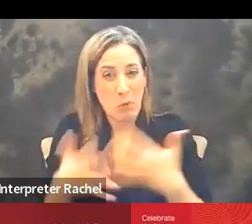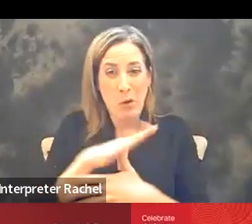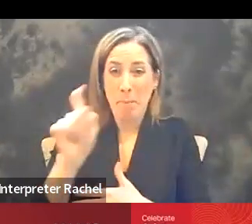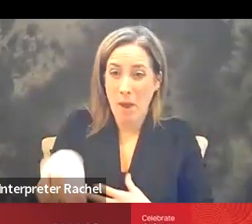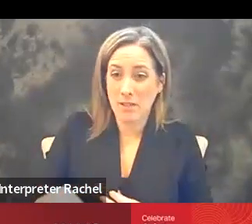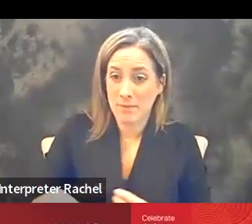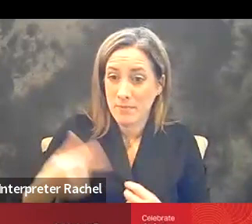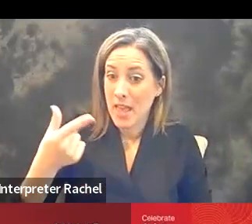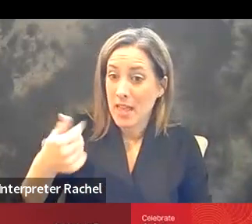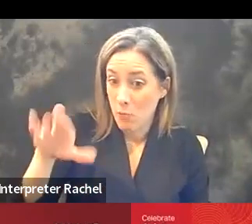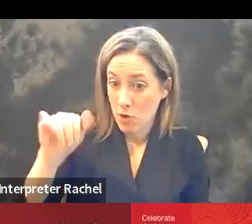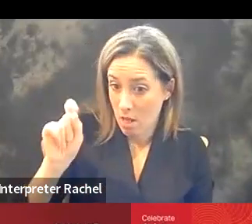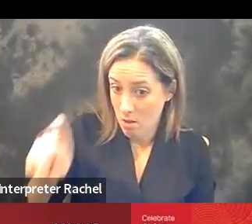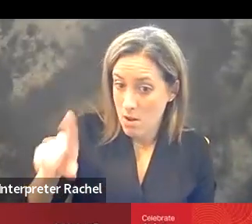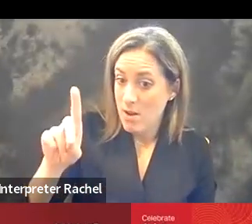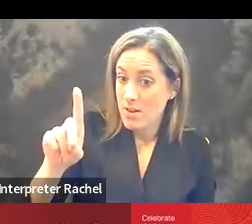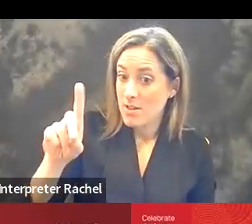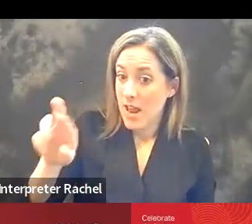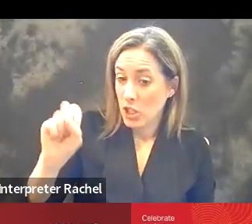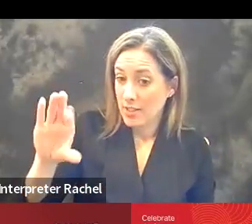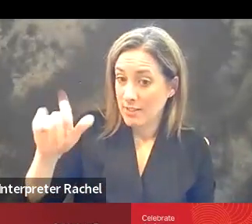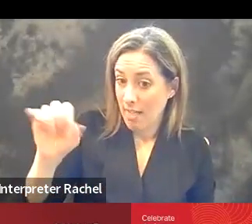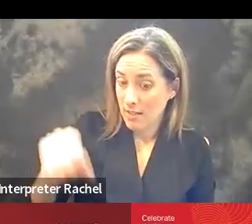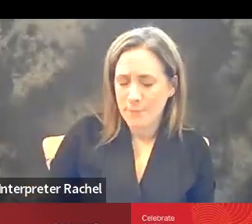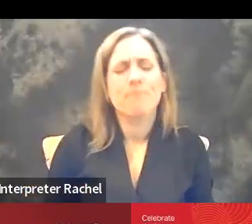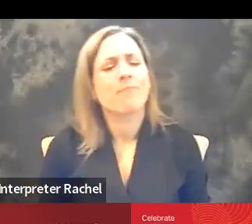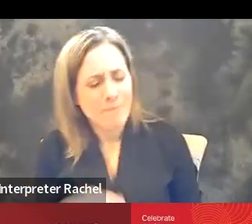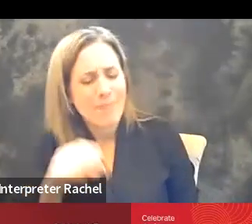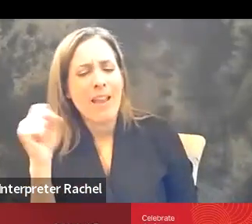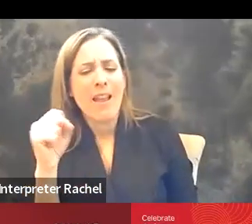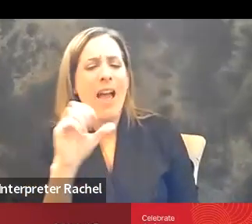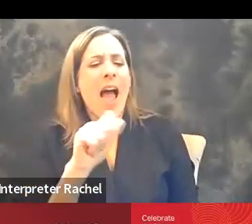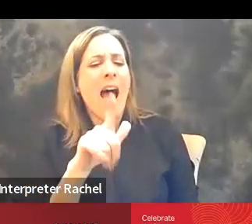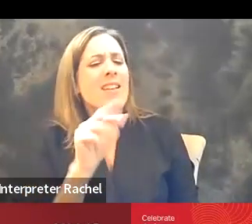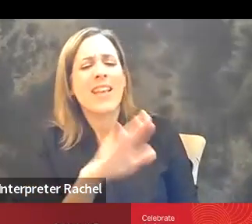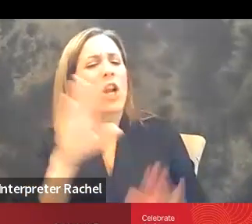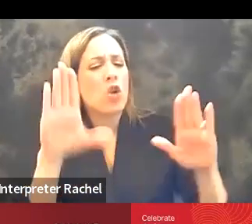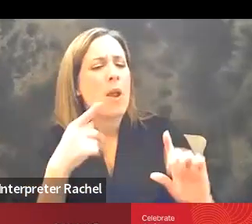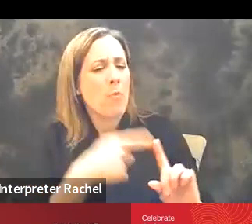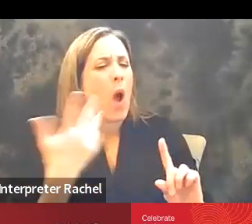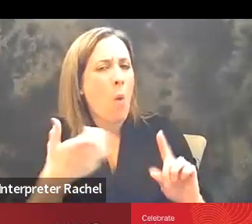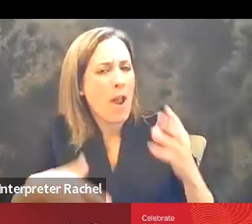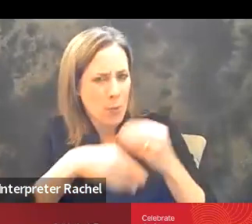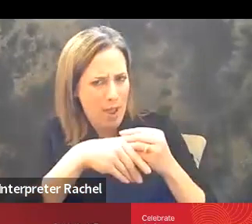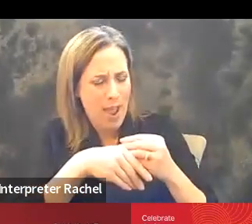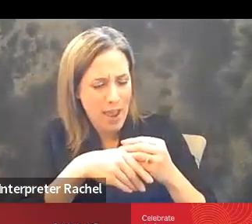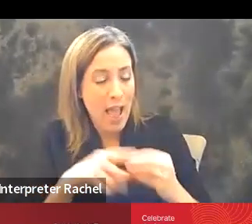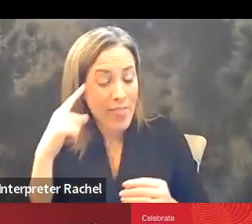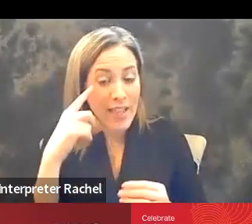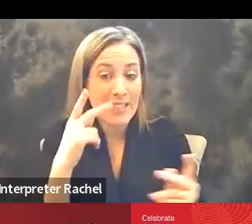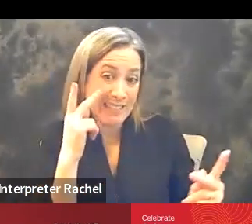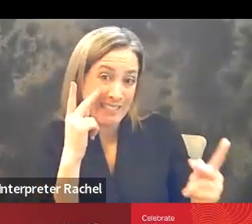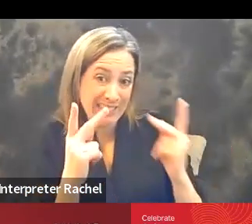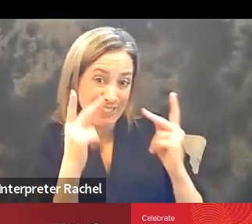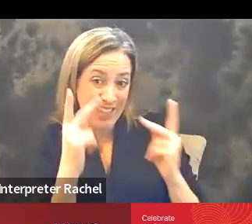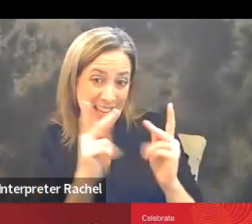Dr. Scales? Yeah, Alison, I think that's a great point. I just wanted to add on to that because I think seeing